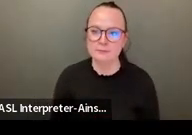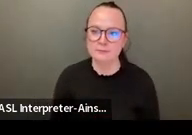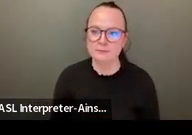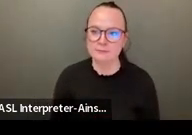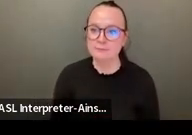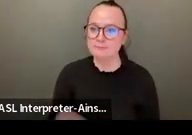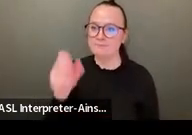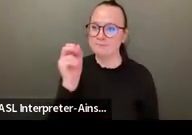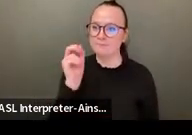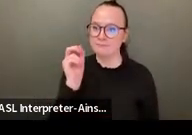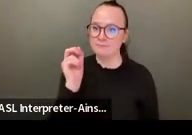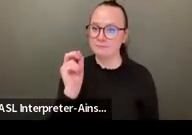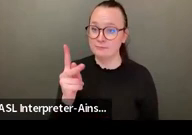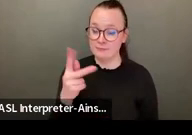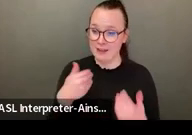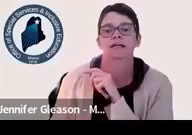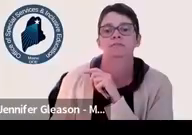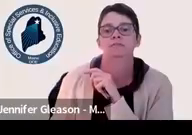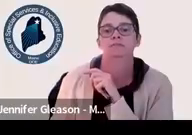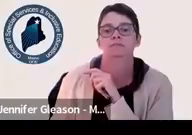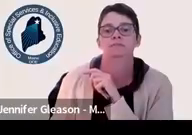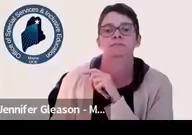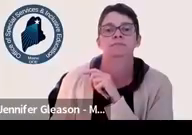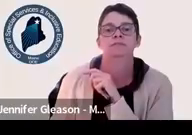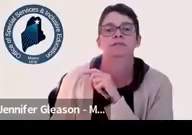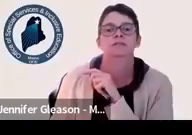All right. Oh, we have a quiz. Okay.